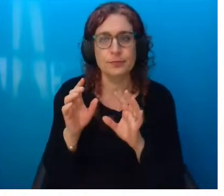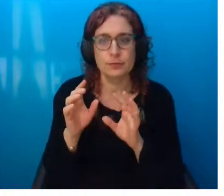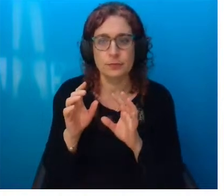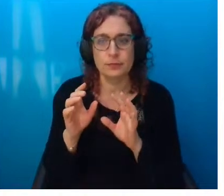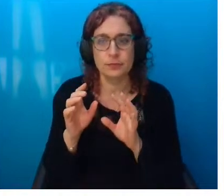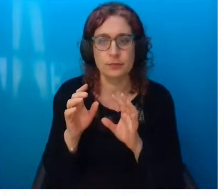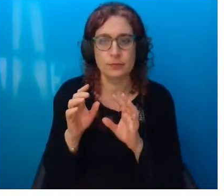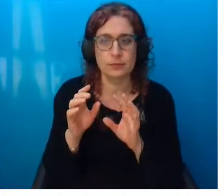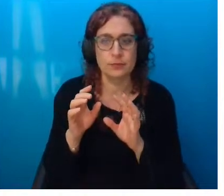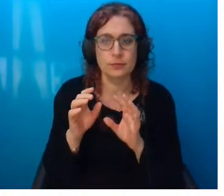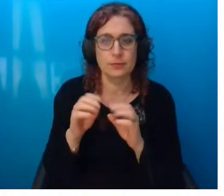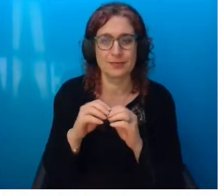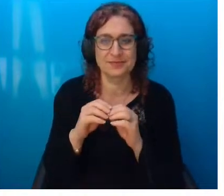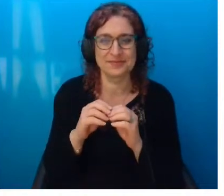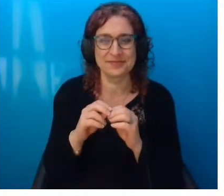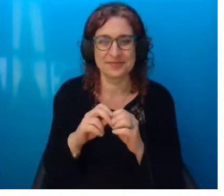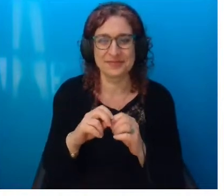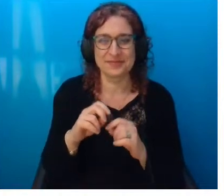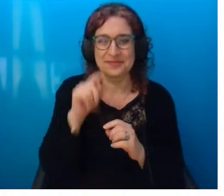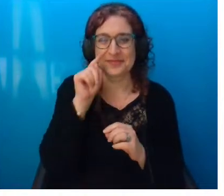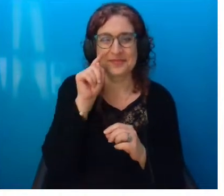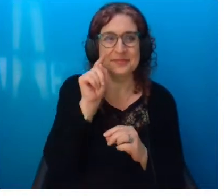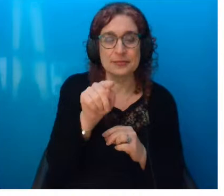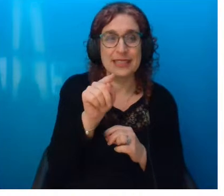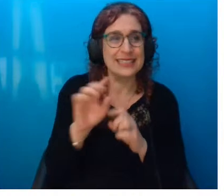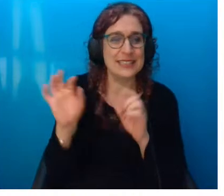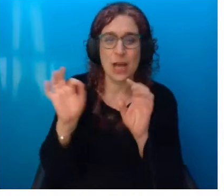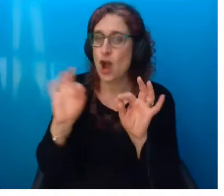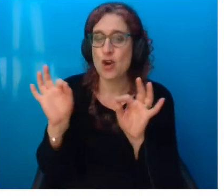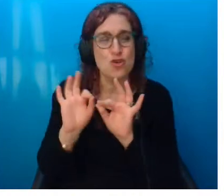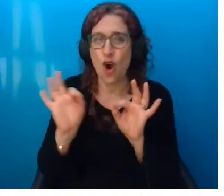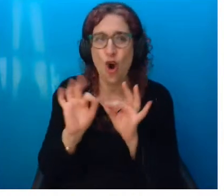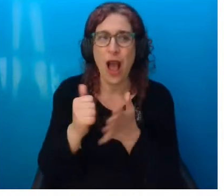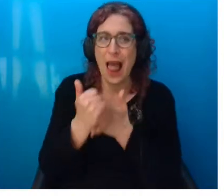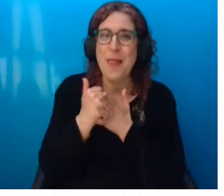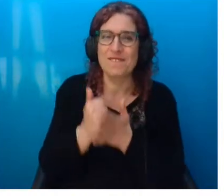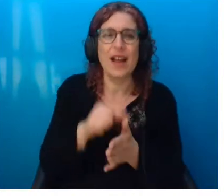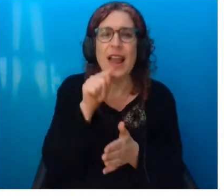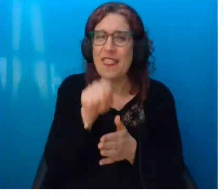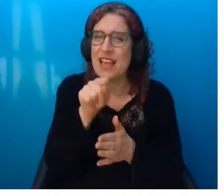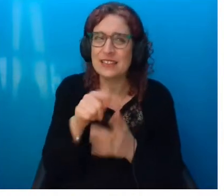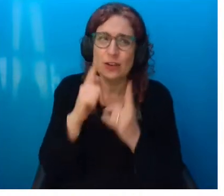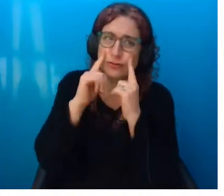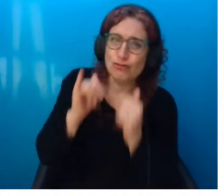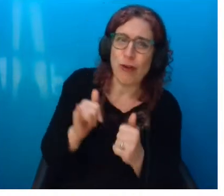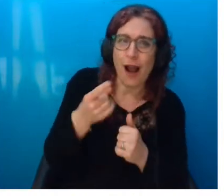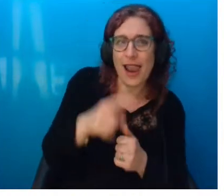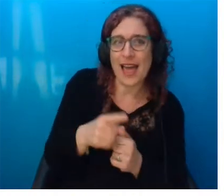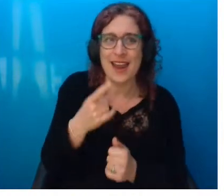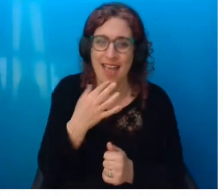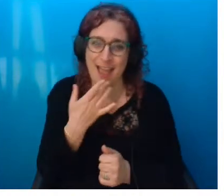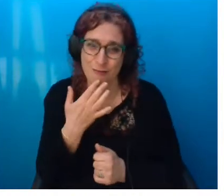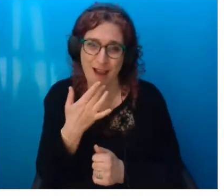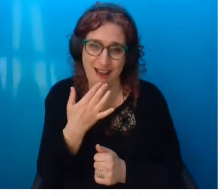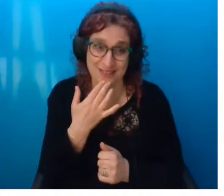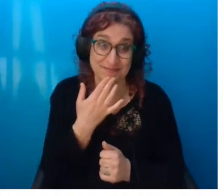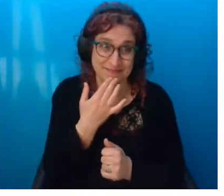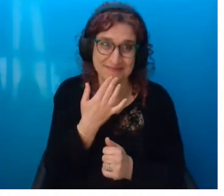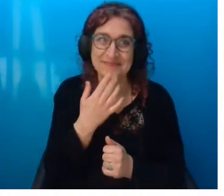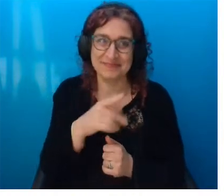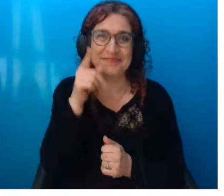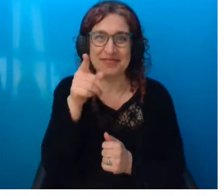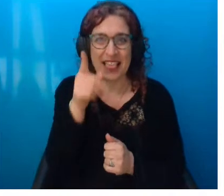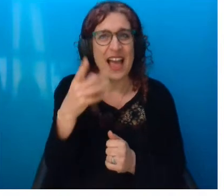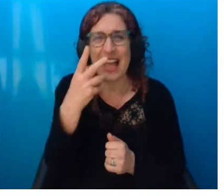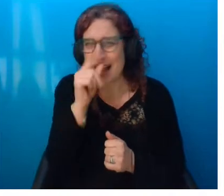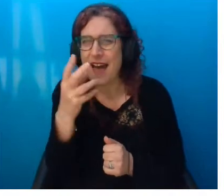So it's really, and it's also a trial and error sort of basis. There aren't any real pointers. I've certainly had one or